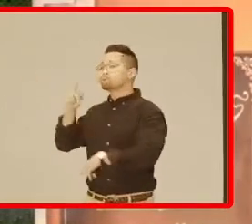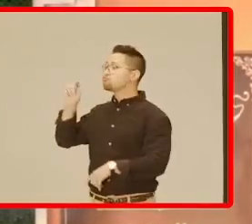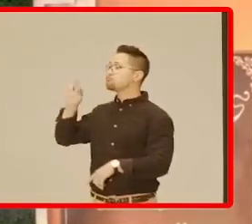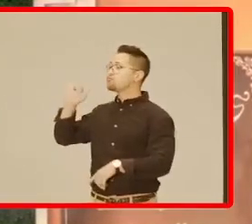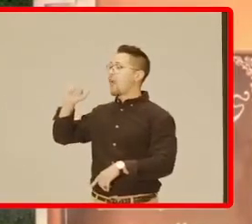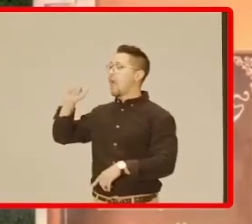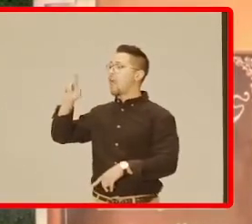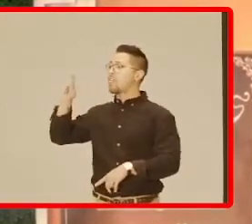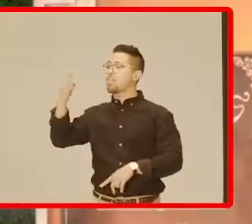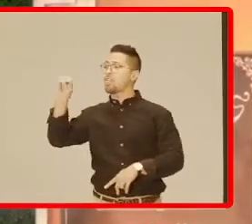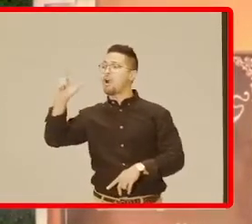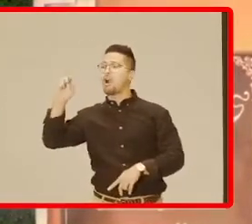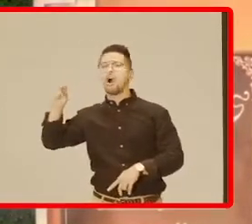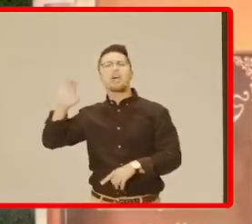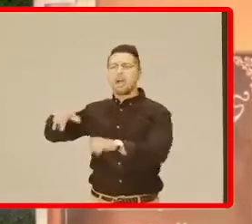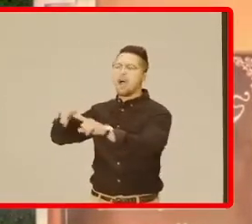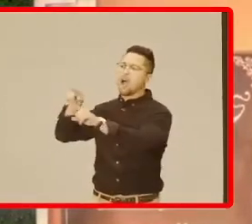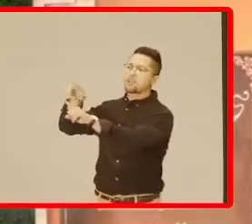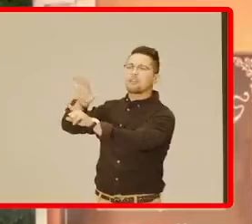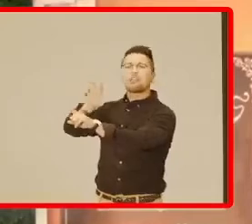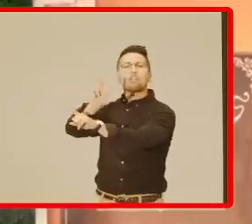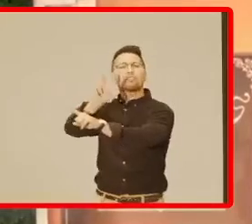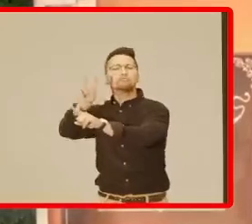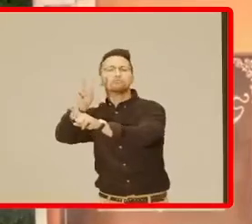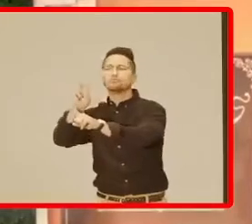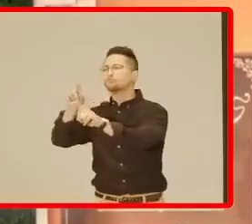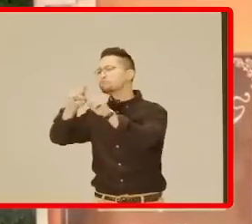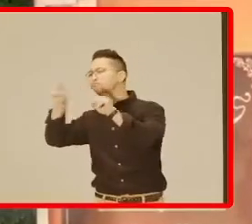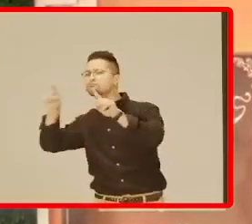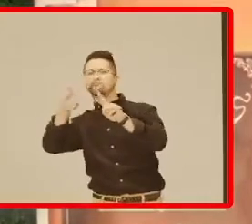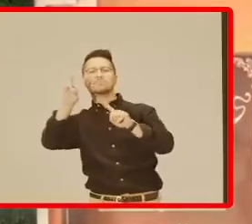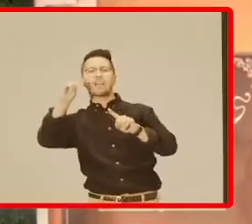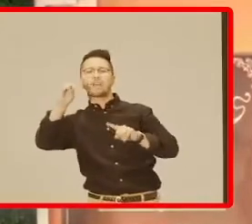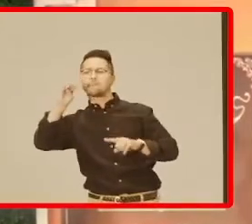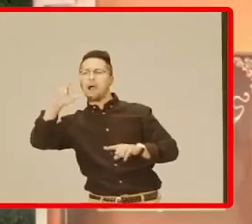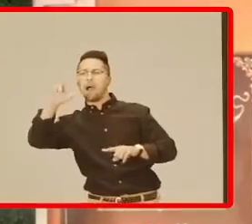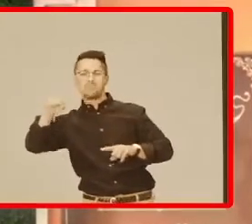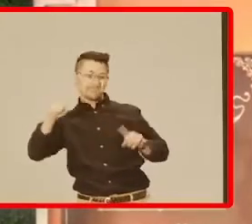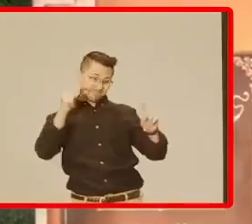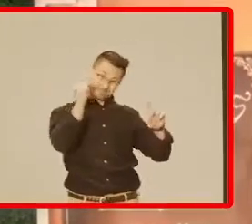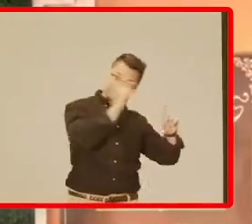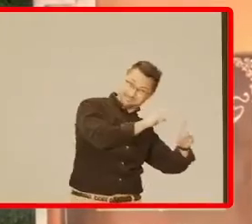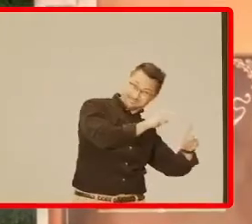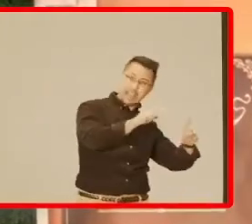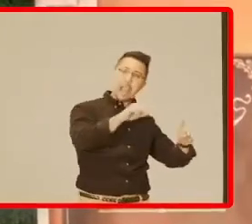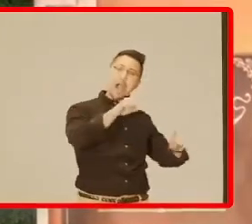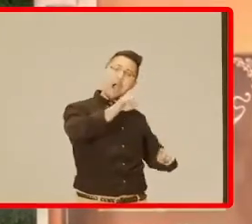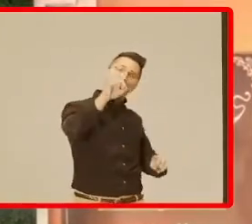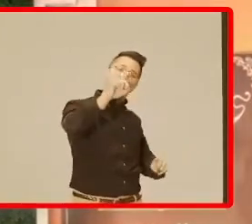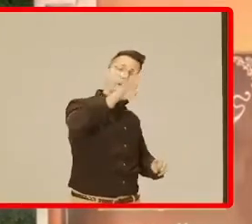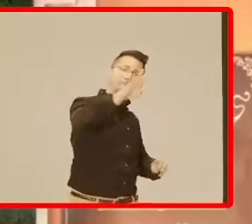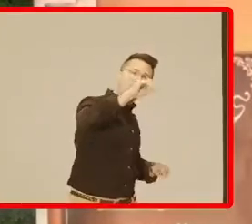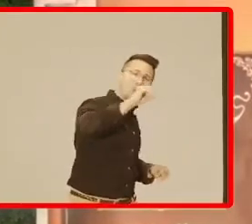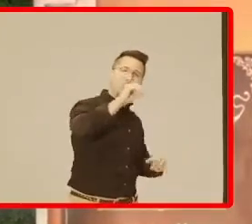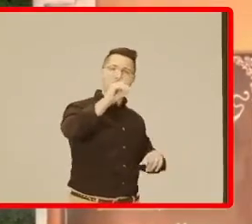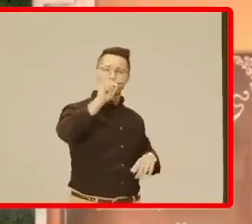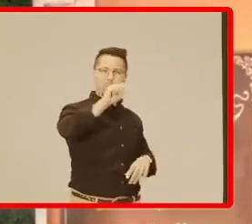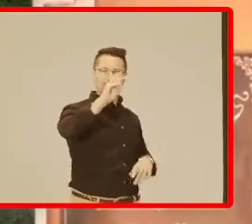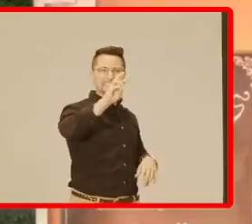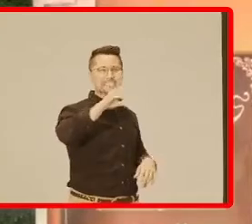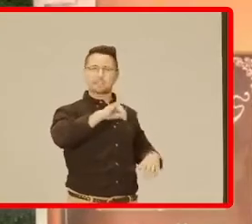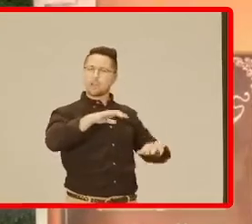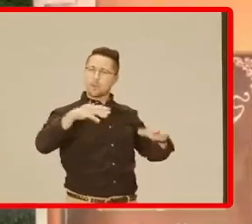from 32 miles to 70 miles. This is 140.6 miles, so this is the most